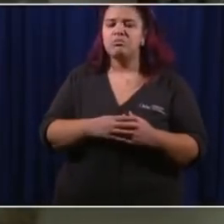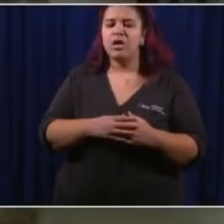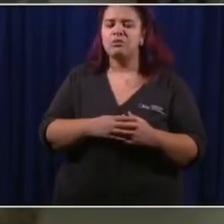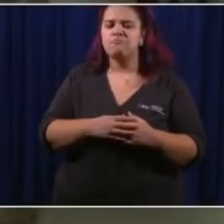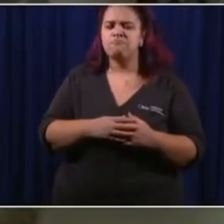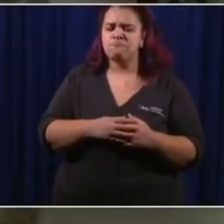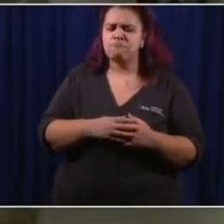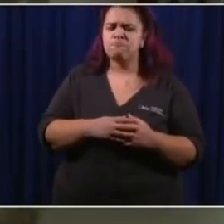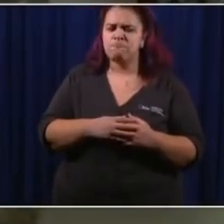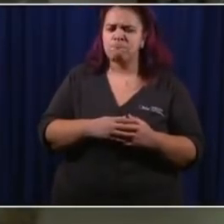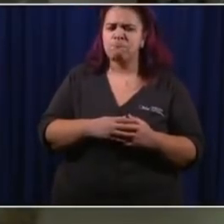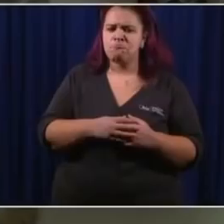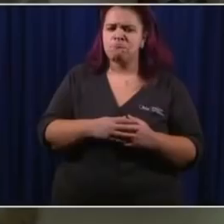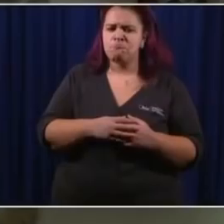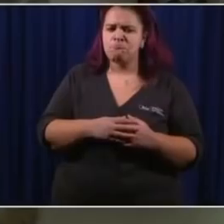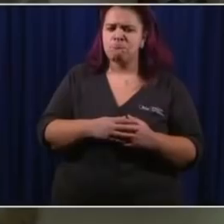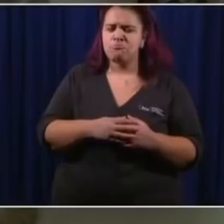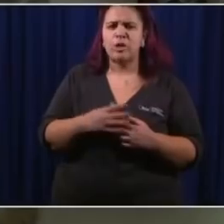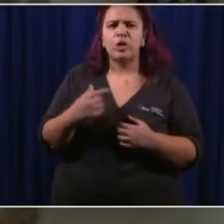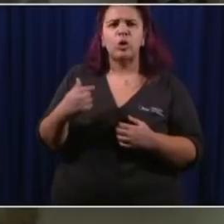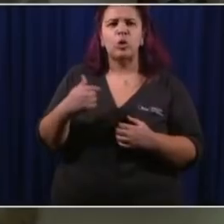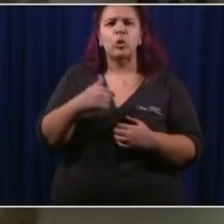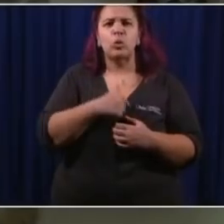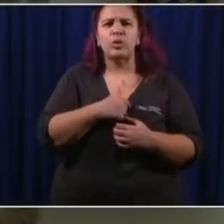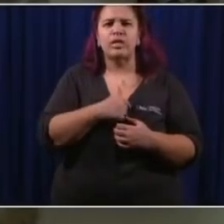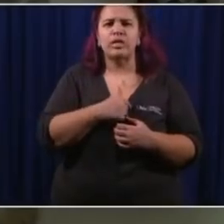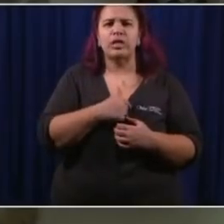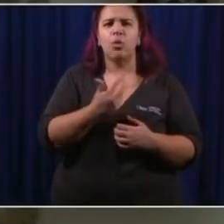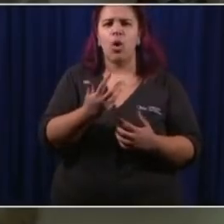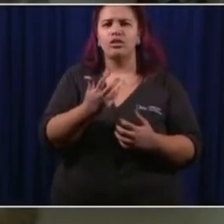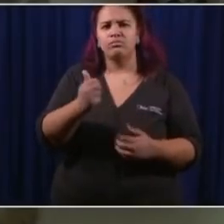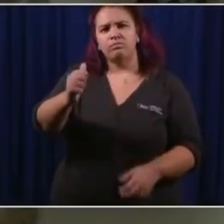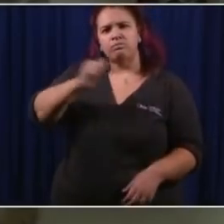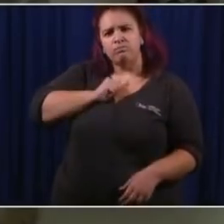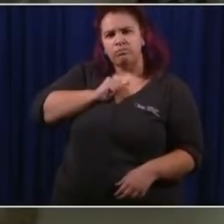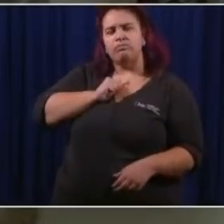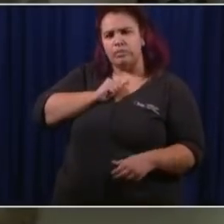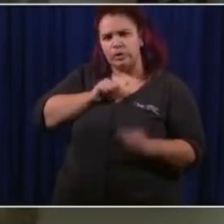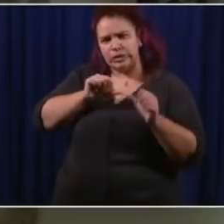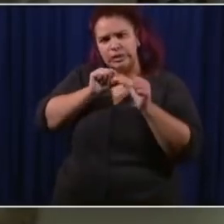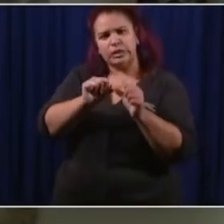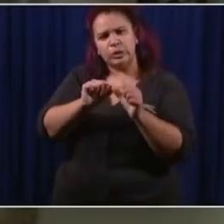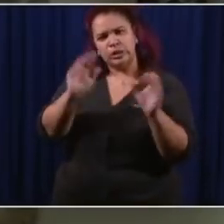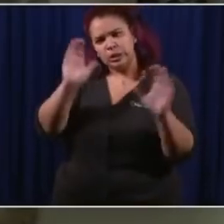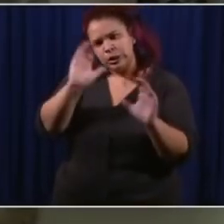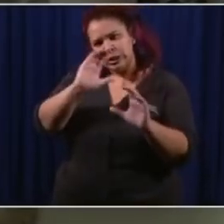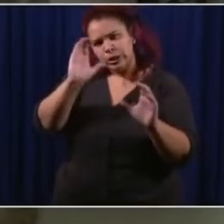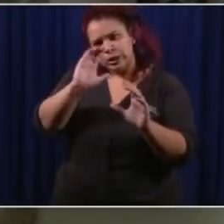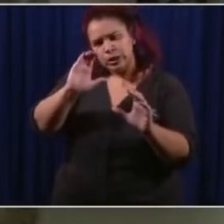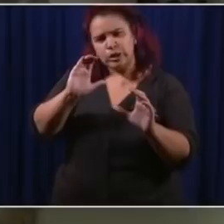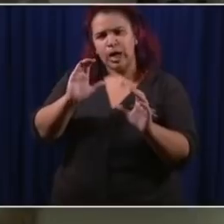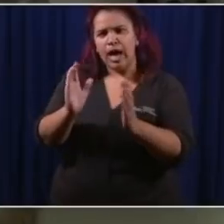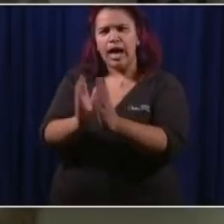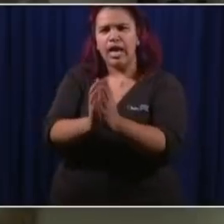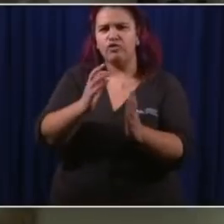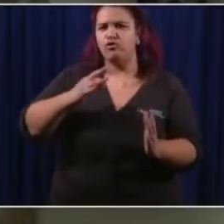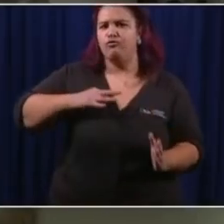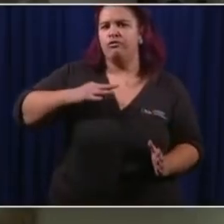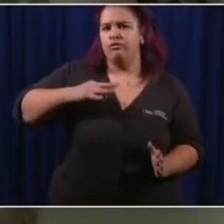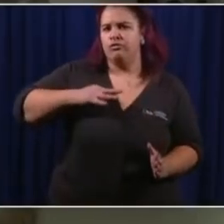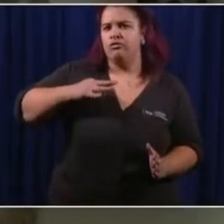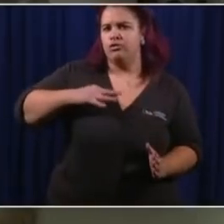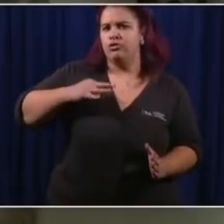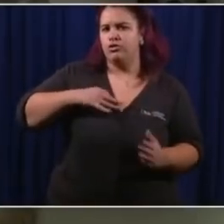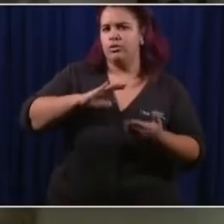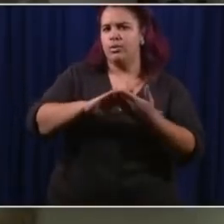we want to continue to be able to recruit people to be poll workers. It's a process that needs to take place. And so we'll kind